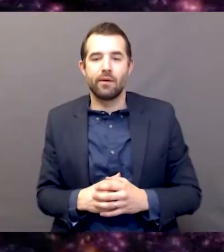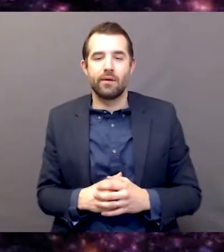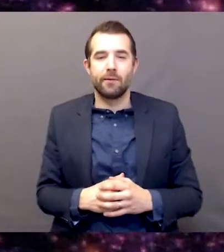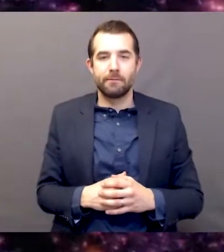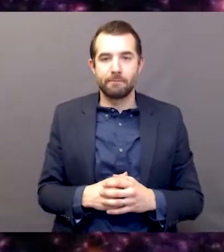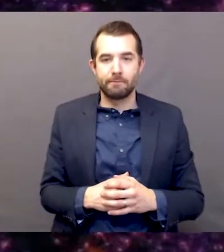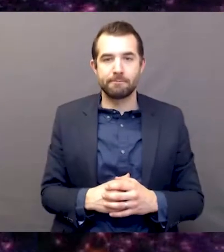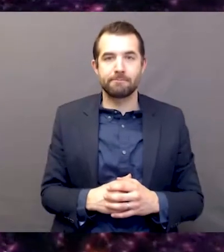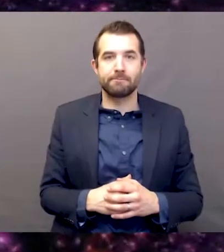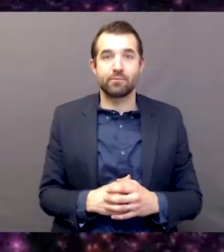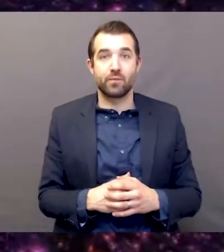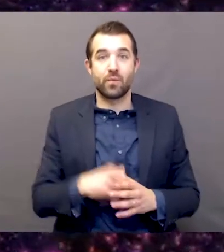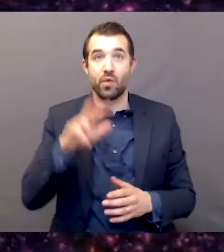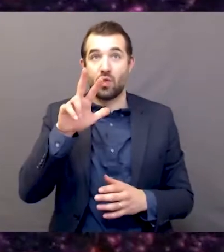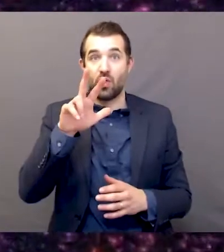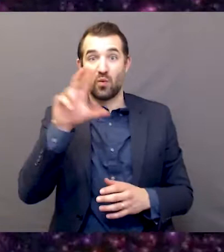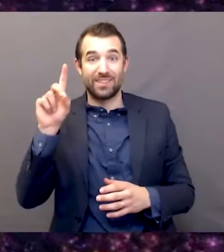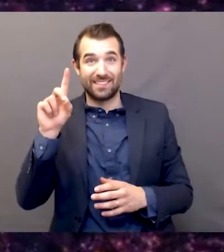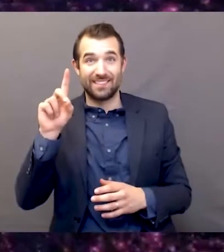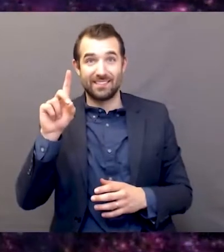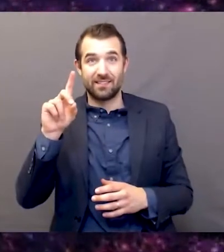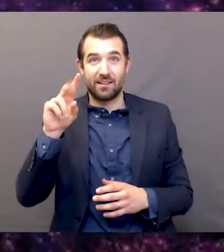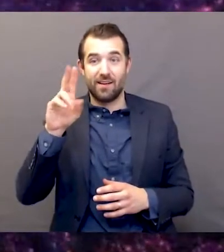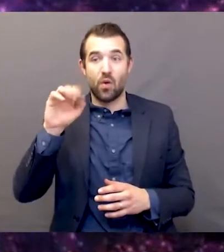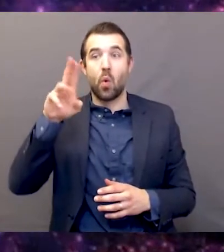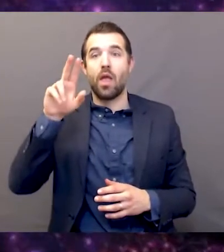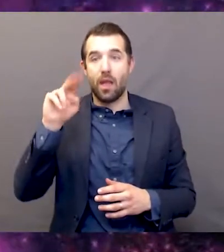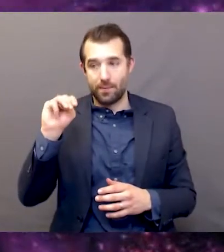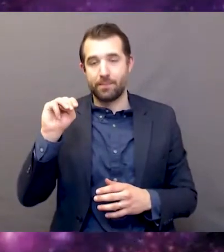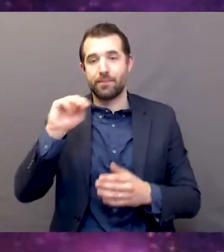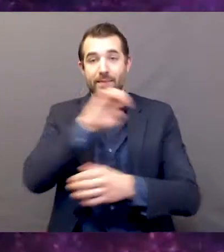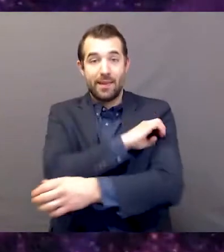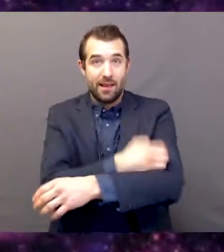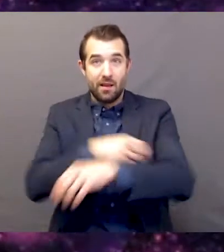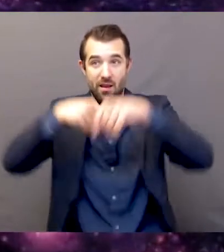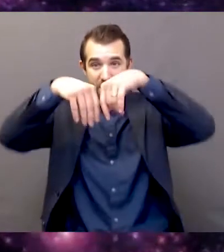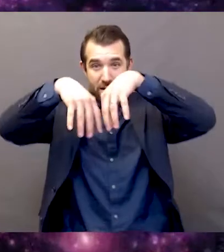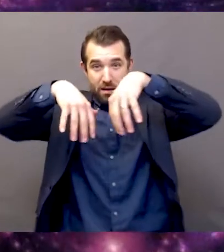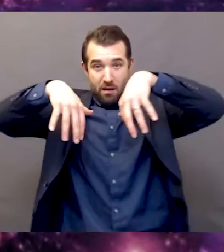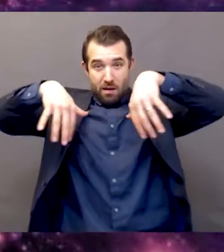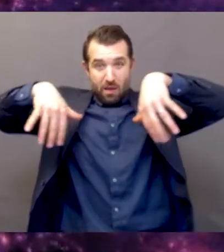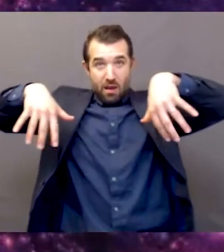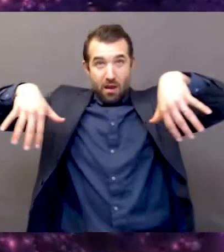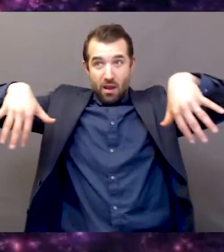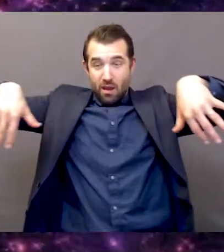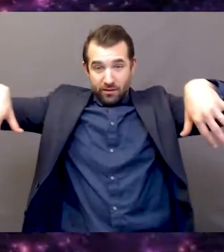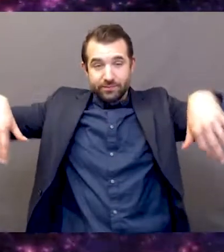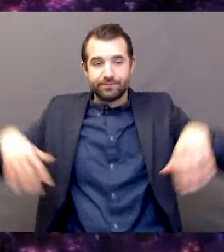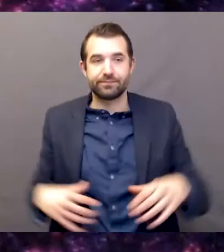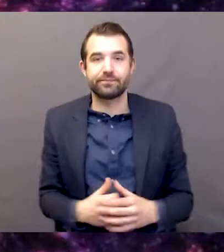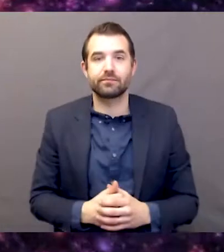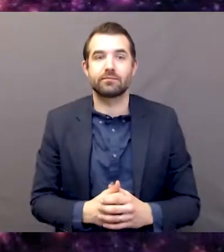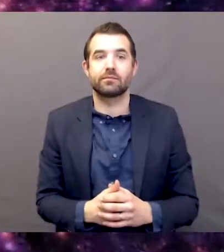in the three-dimensional volume of a cluster, spreading the energy very, very widely around